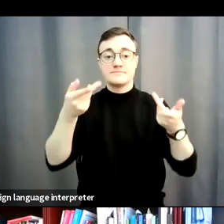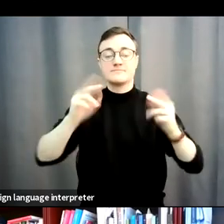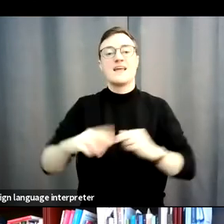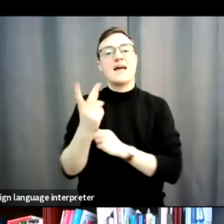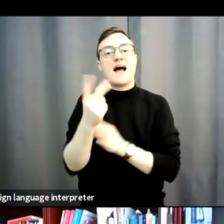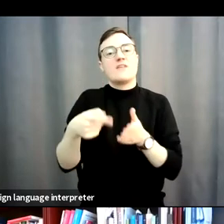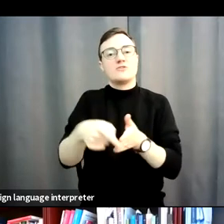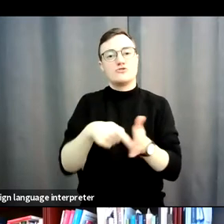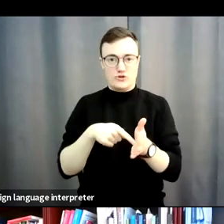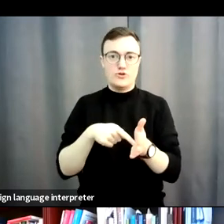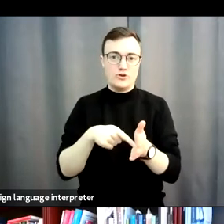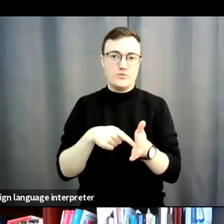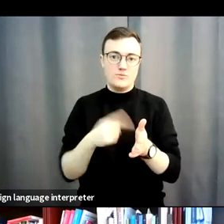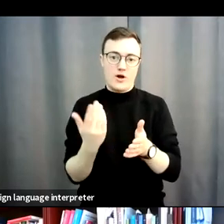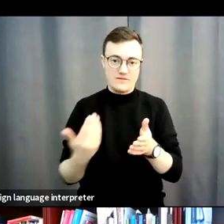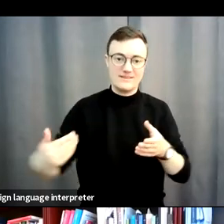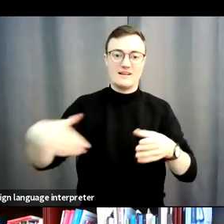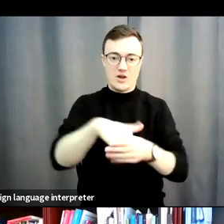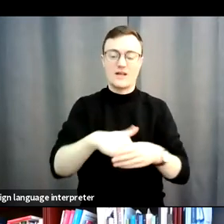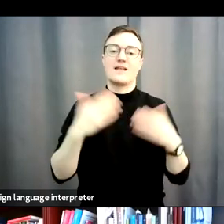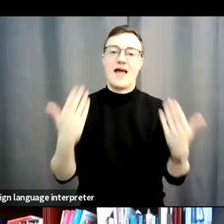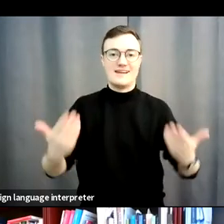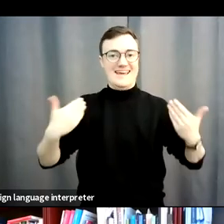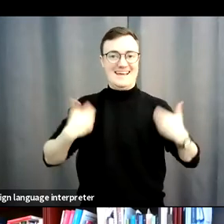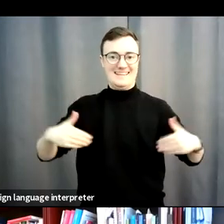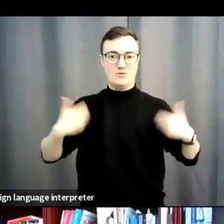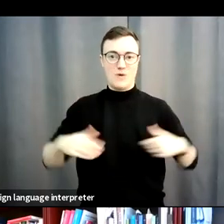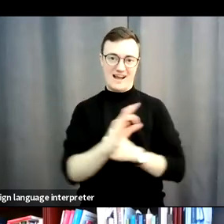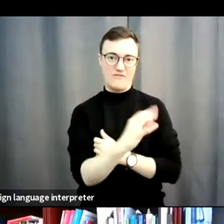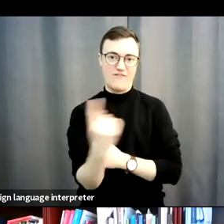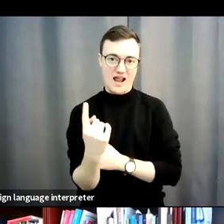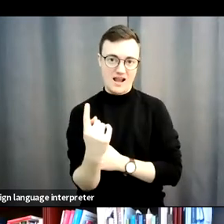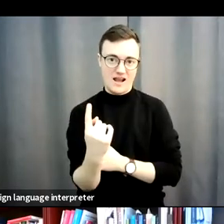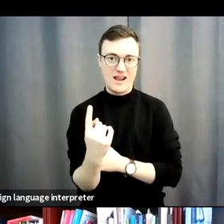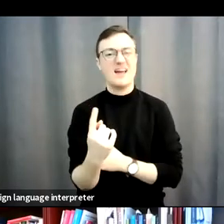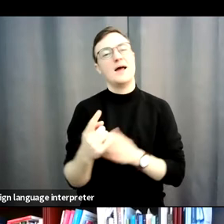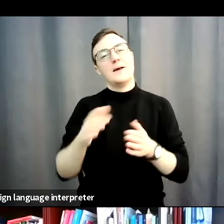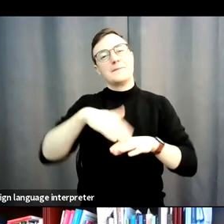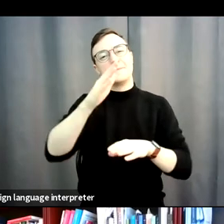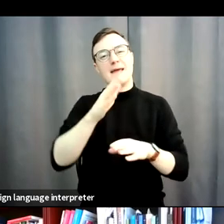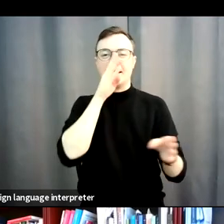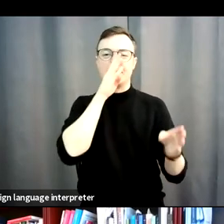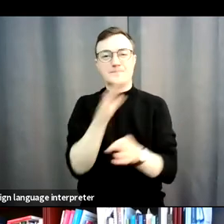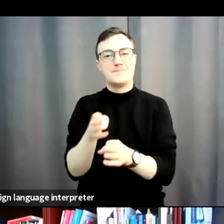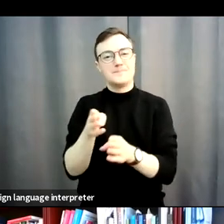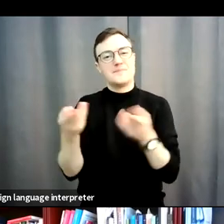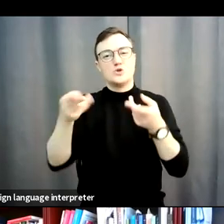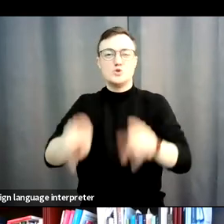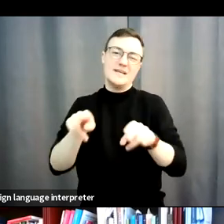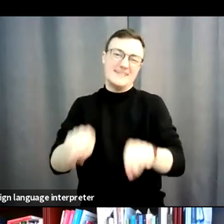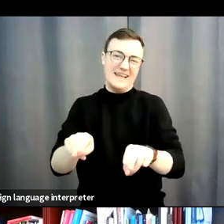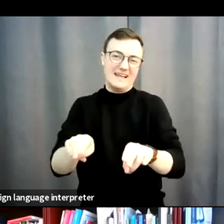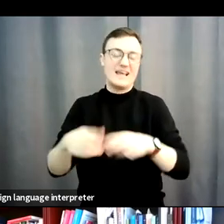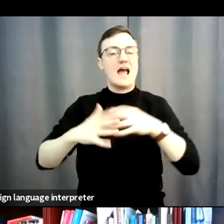have the right to be heard in individual matters. You might say this is a more legally oriented type of participation. It has